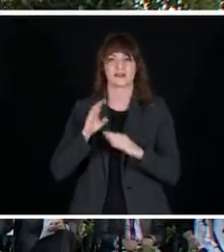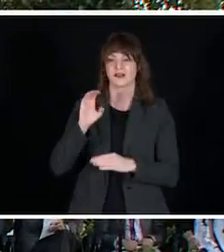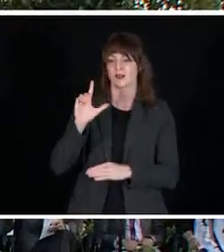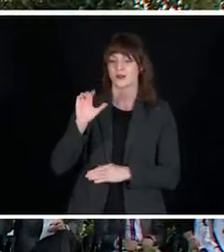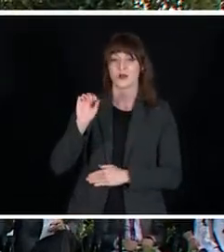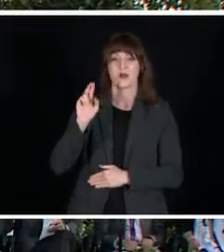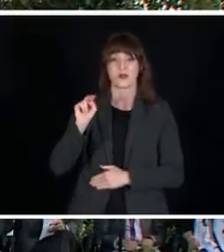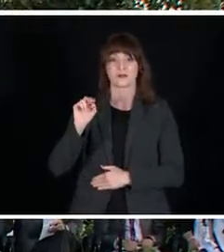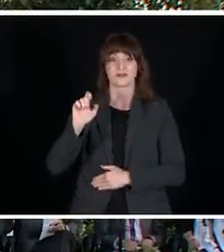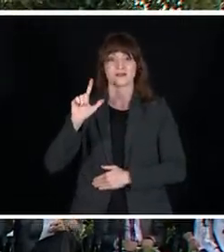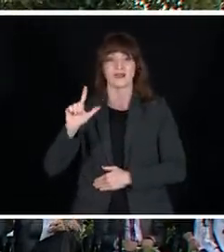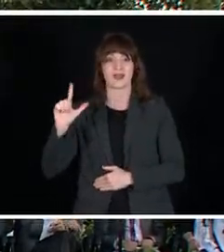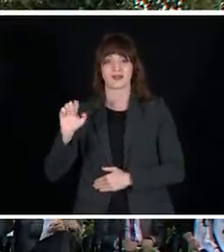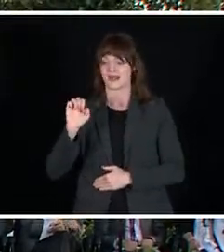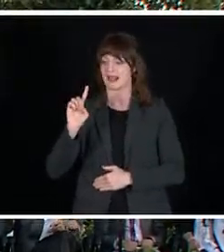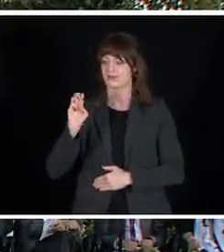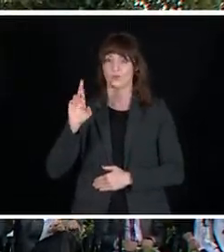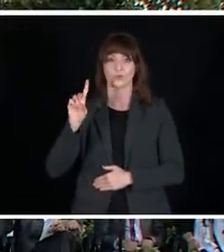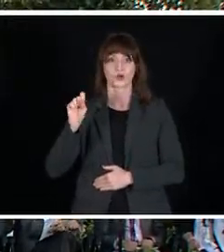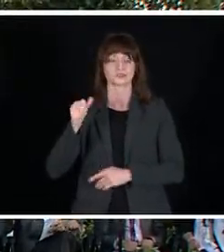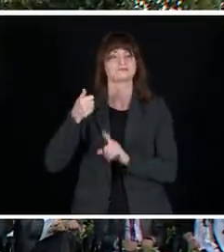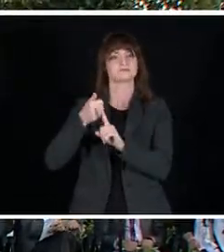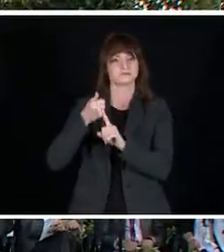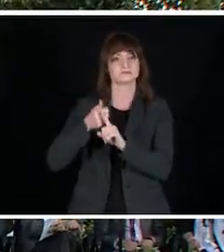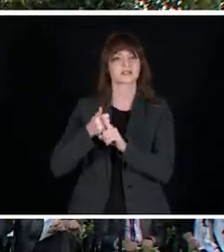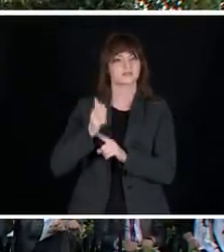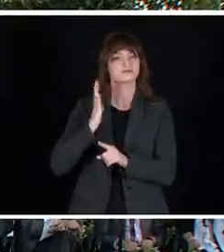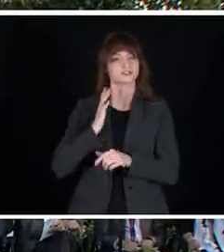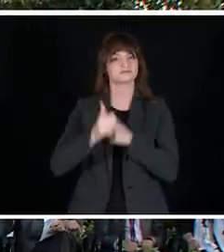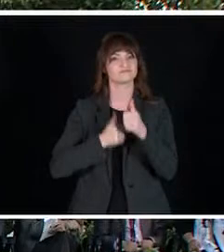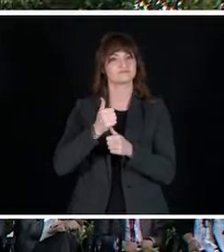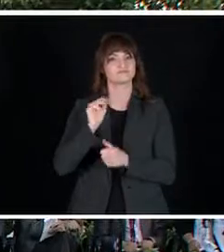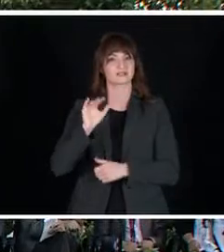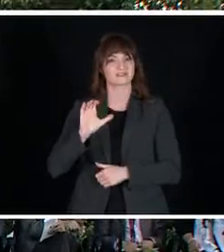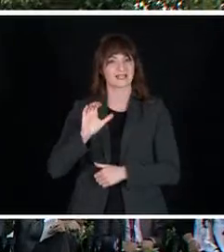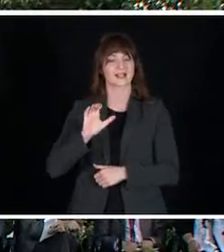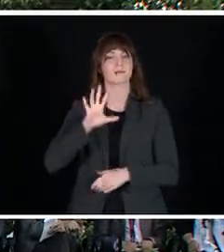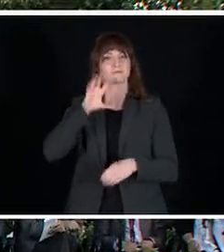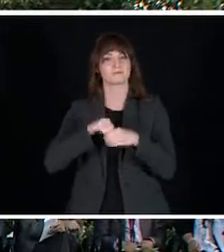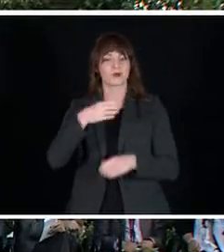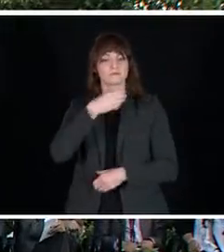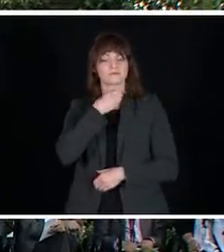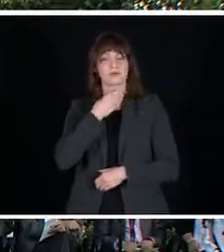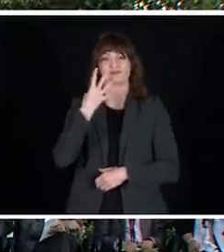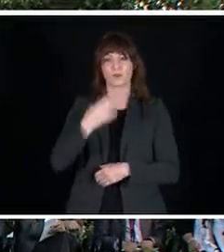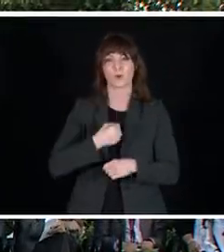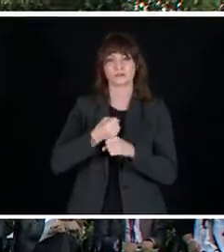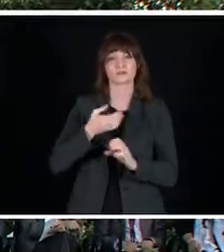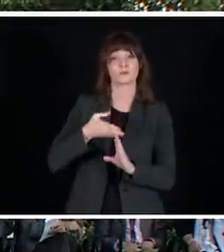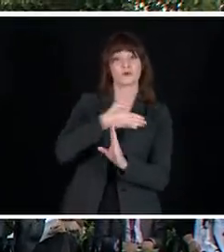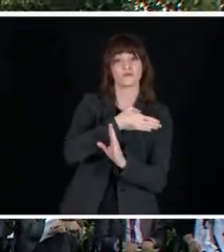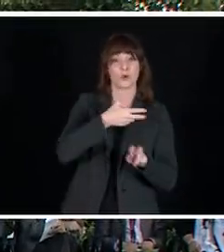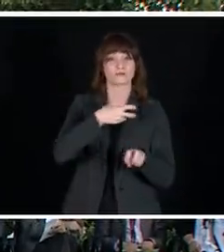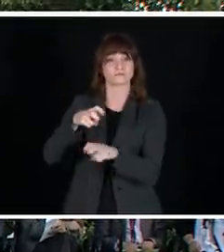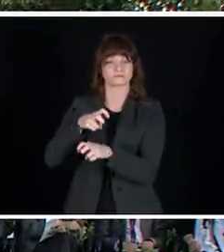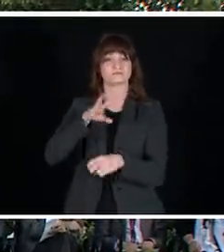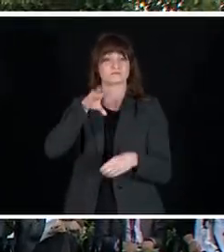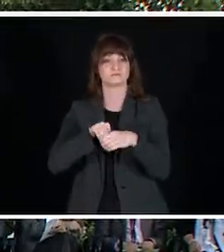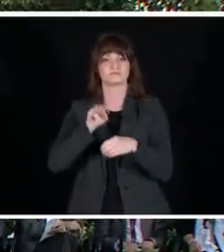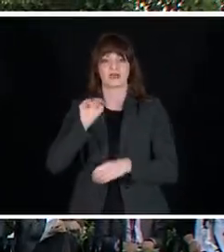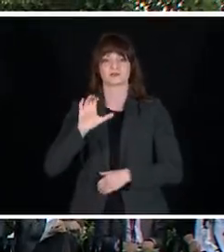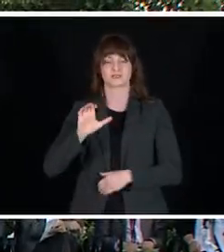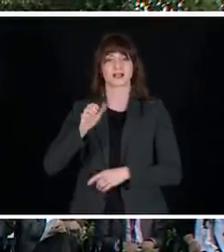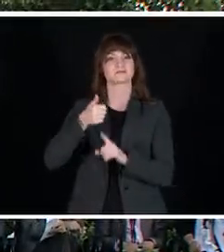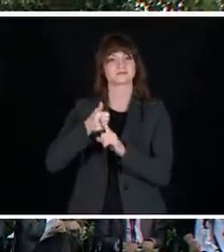alumnus. He served in the Marine Corps for 4 years prior to his decision to enroll at Mount SAC as